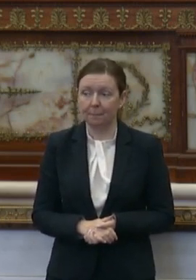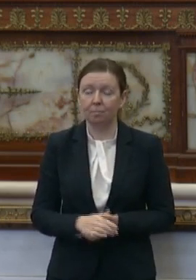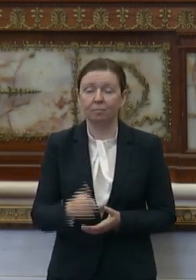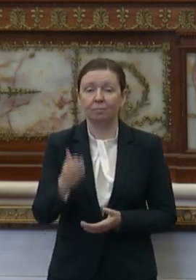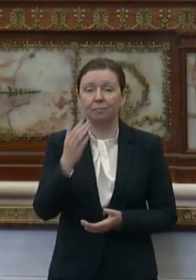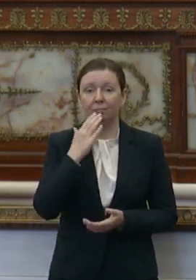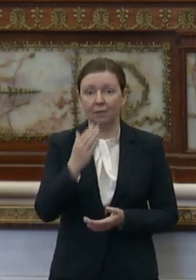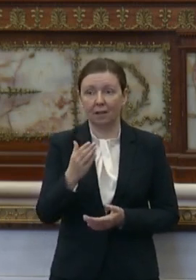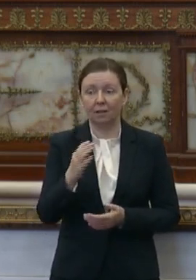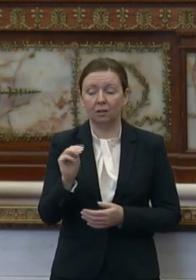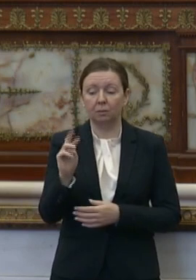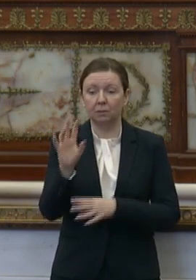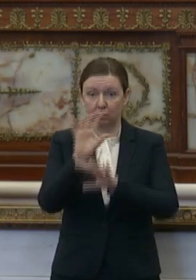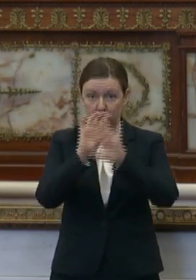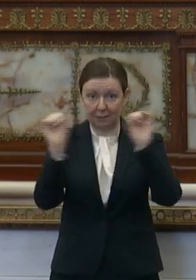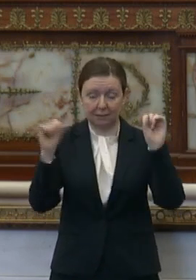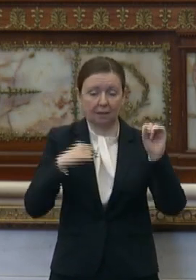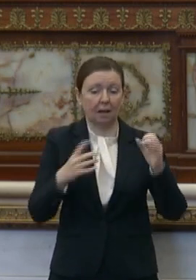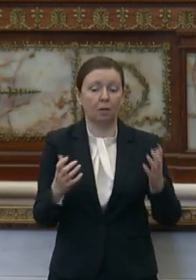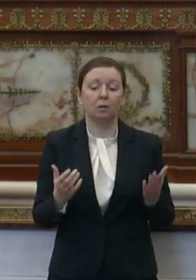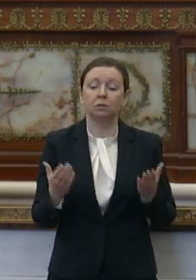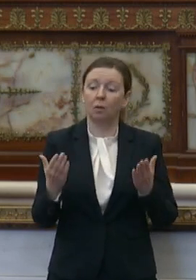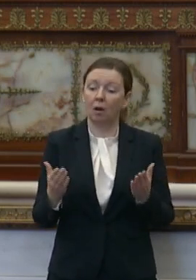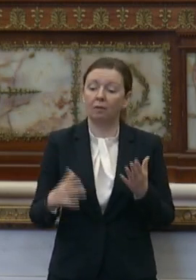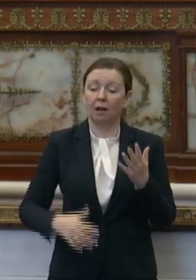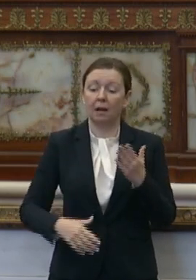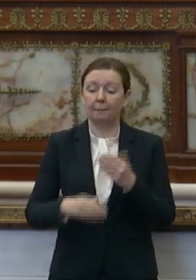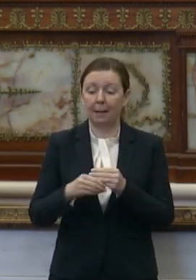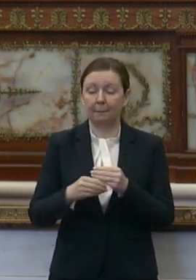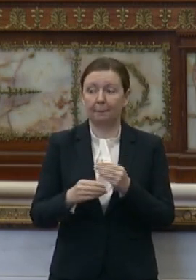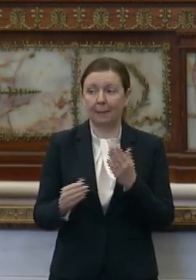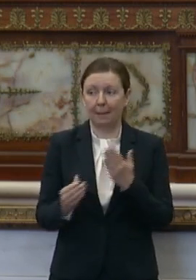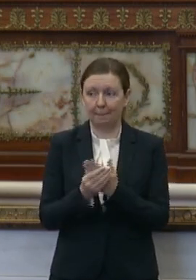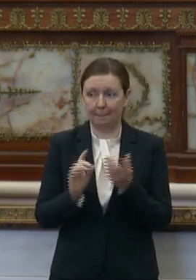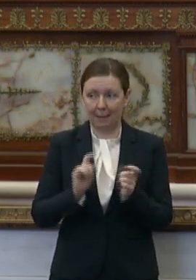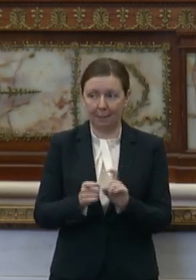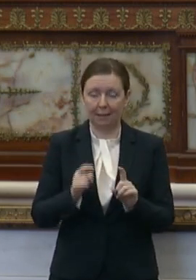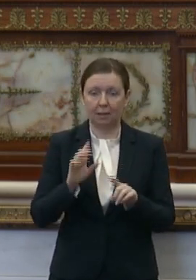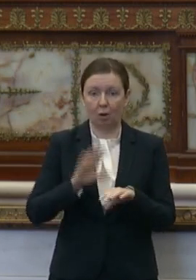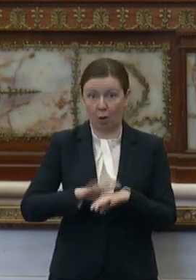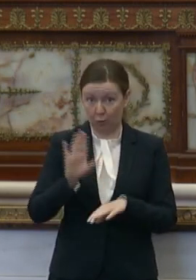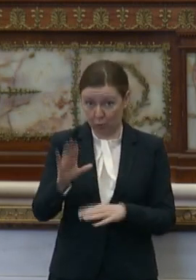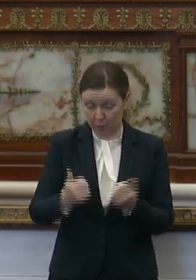Thank you, Mr. President. I would like to offer an amendment on your behalf to bill number